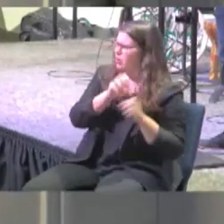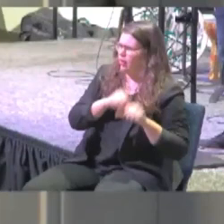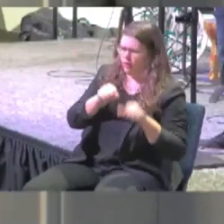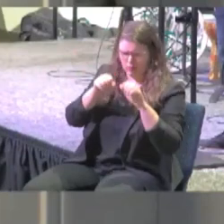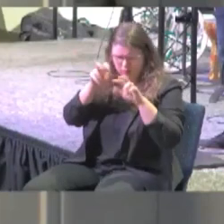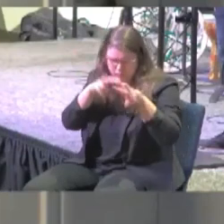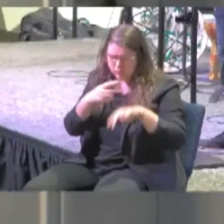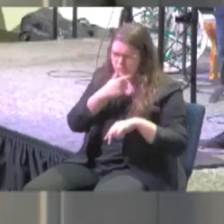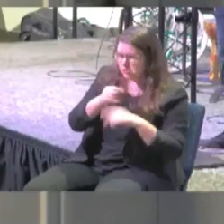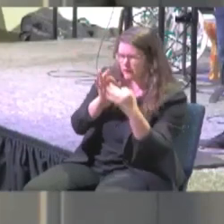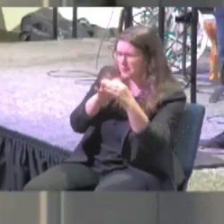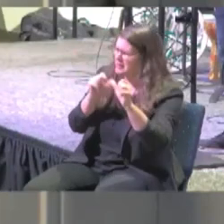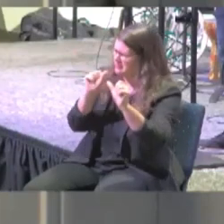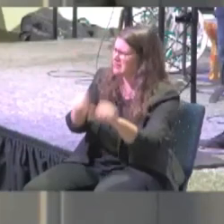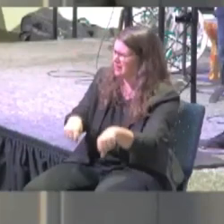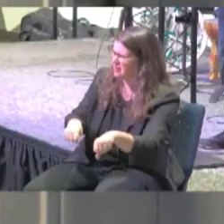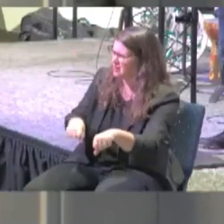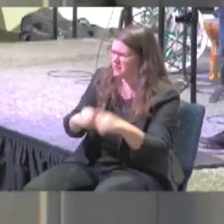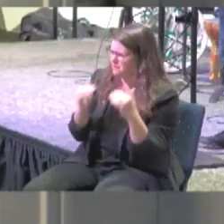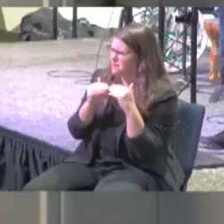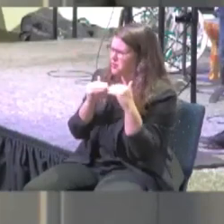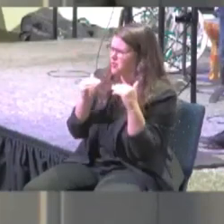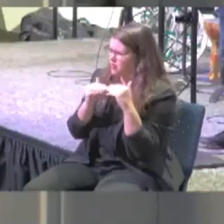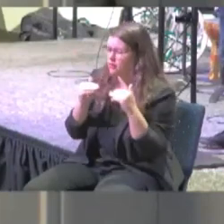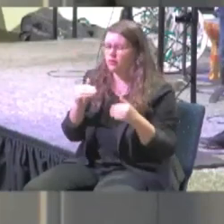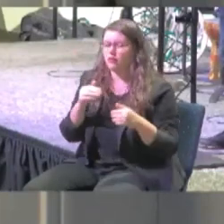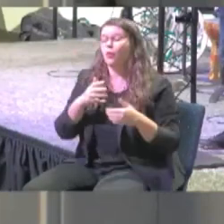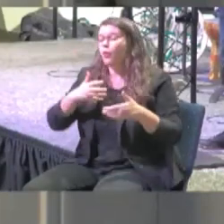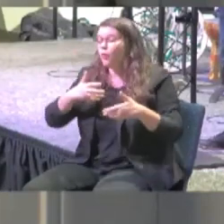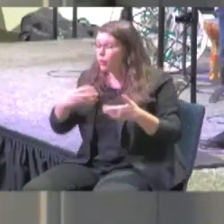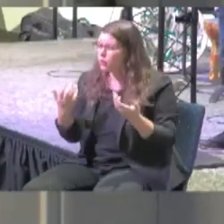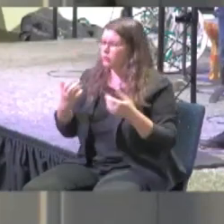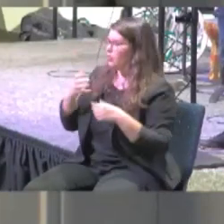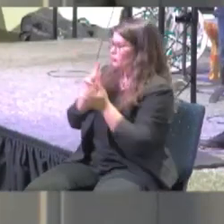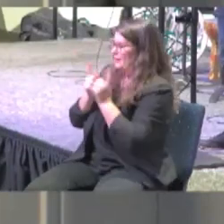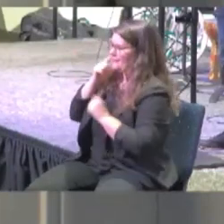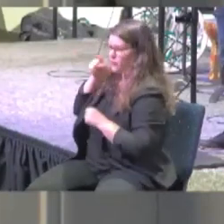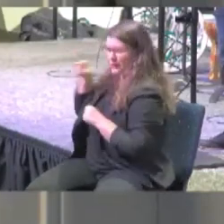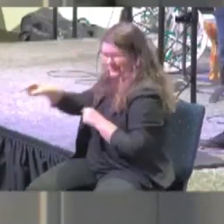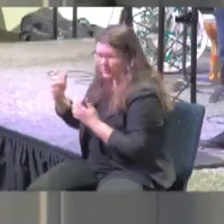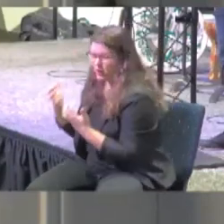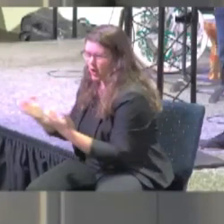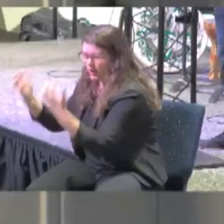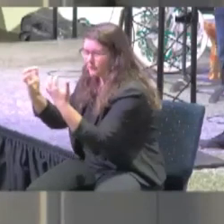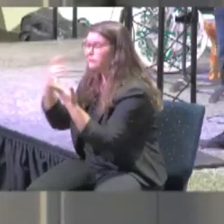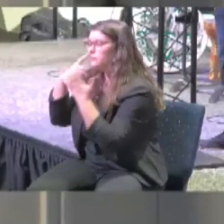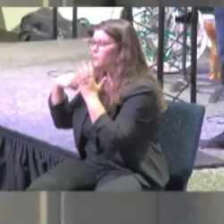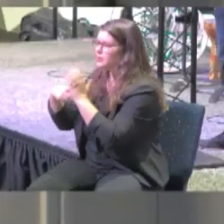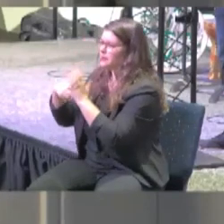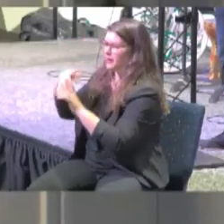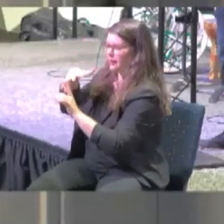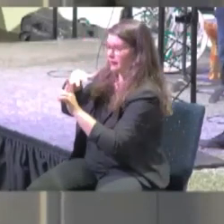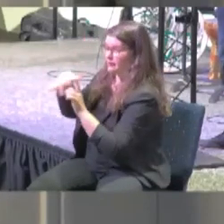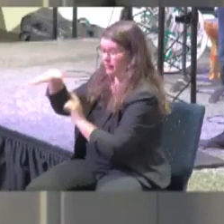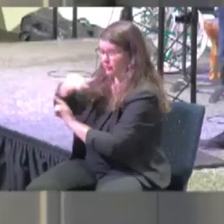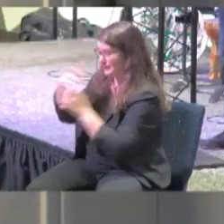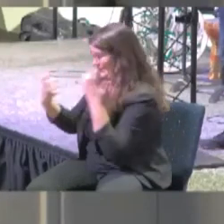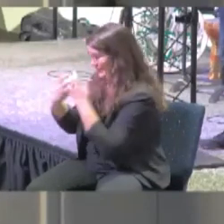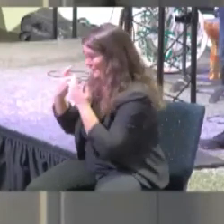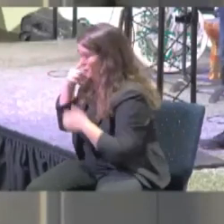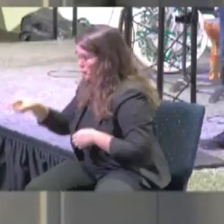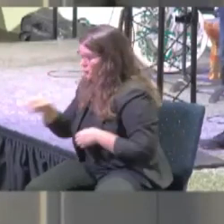may legitimately query whether a distinctive translation for a certain audience, that is, a contextualized translation, should exist at